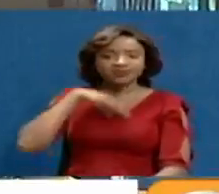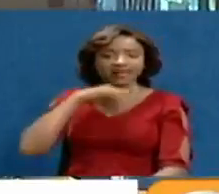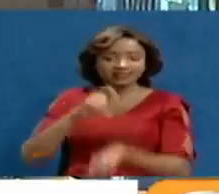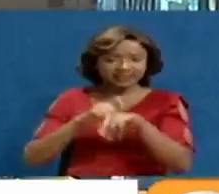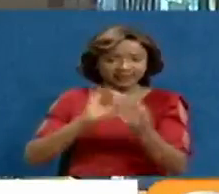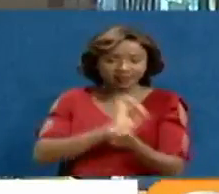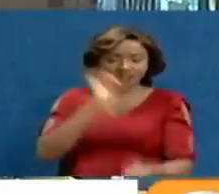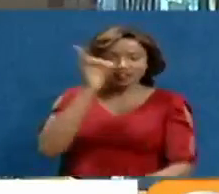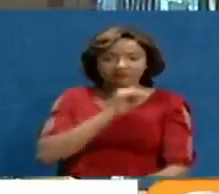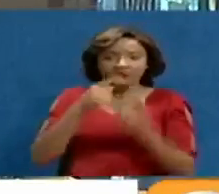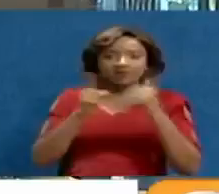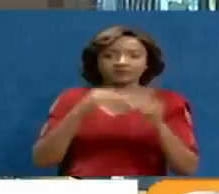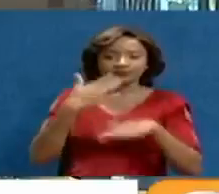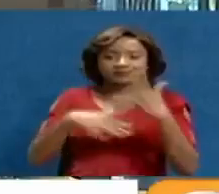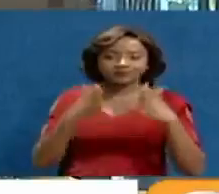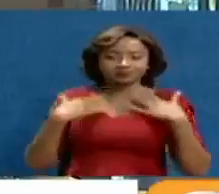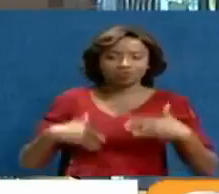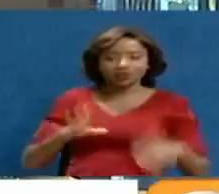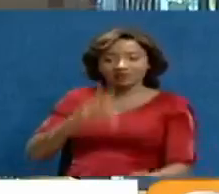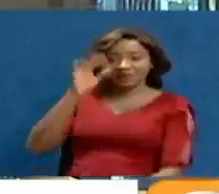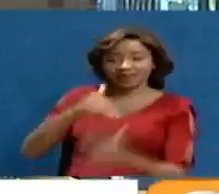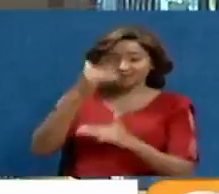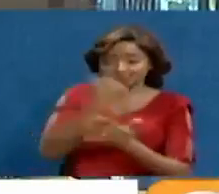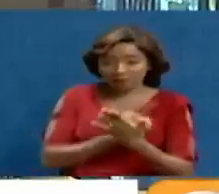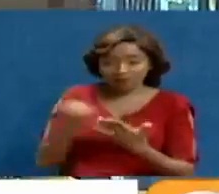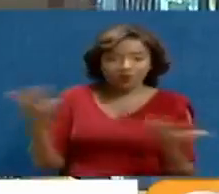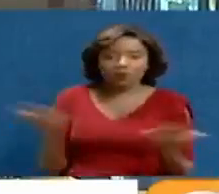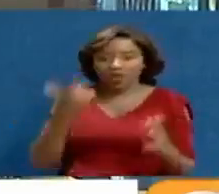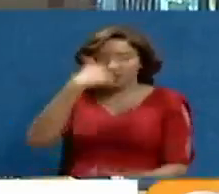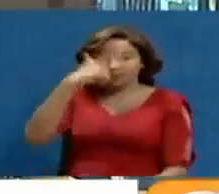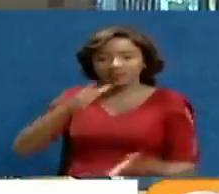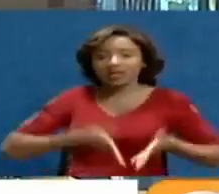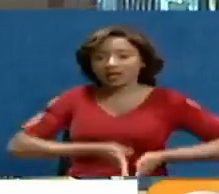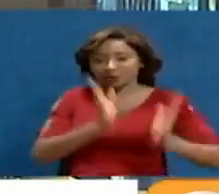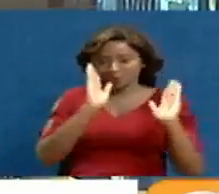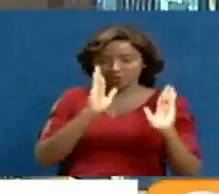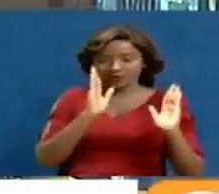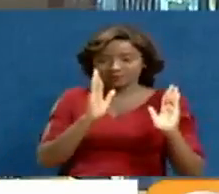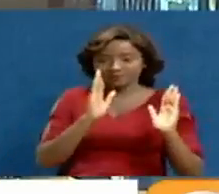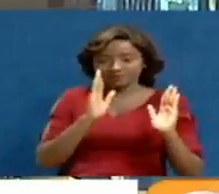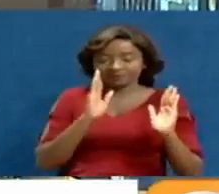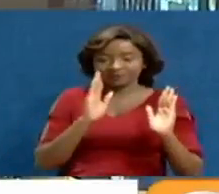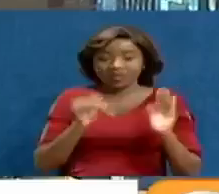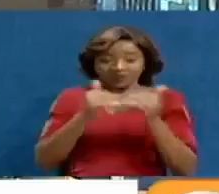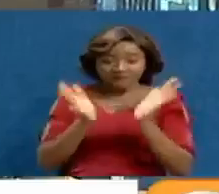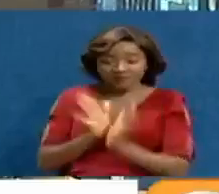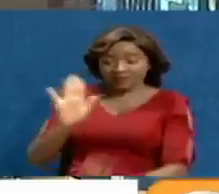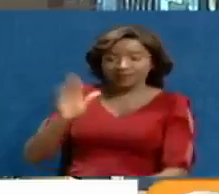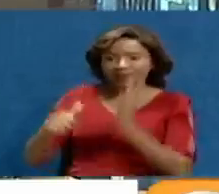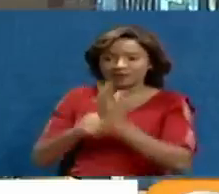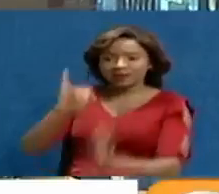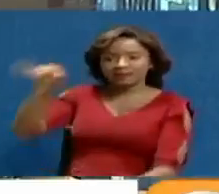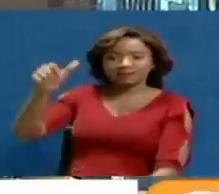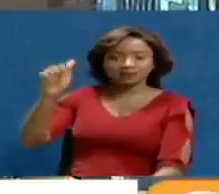police station, only for his body to be found a week later along the Thika superhighway. The family of Genson Mbuba want the